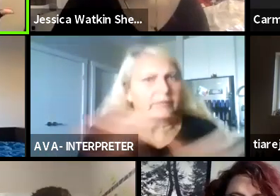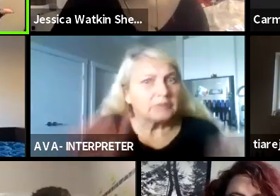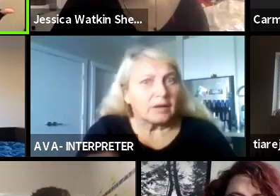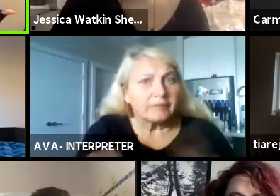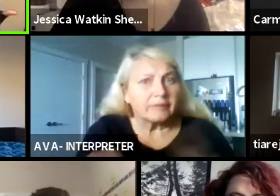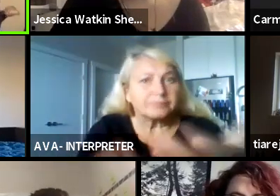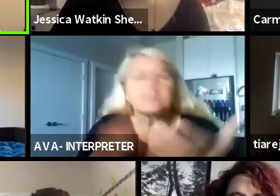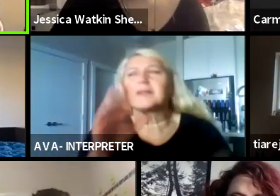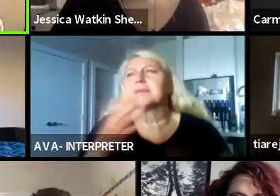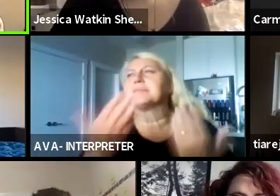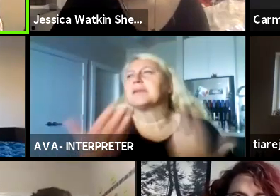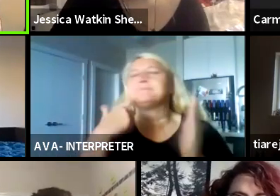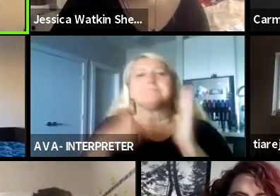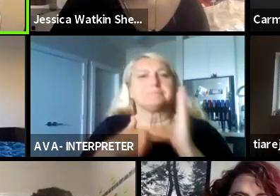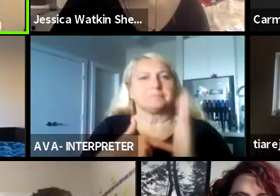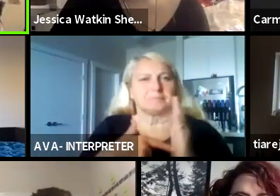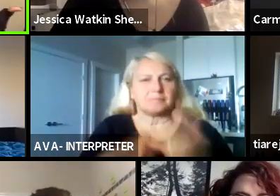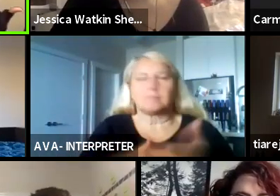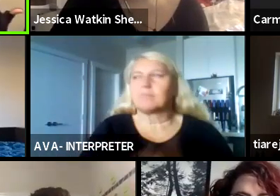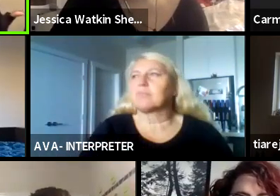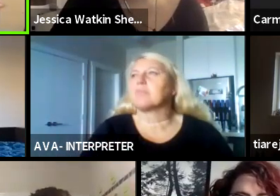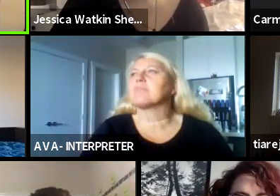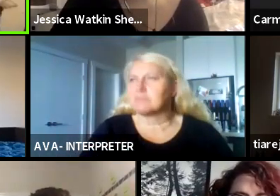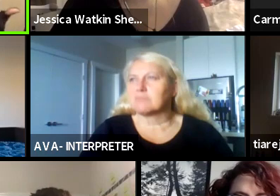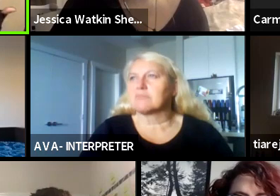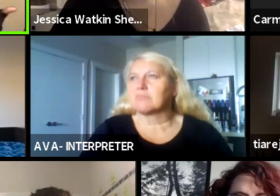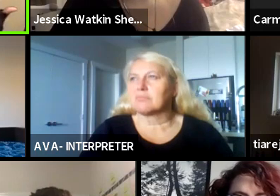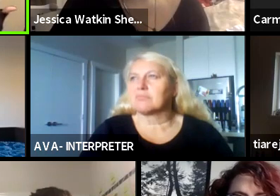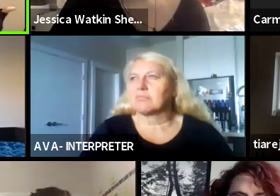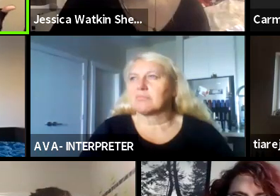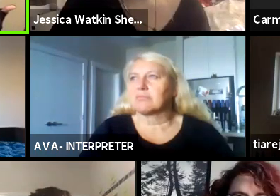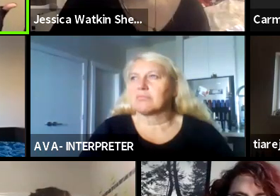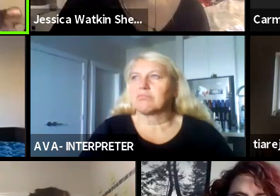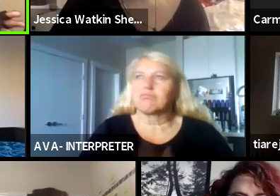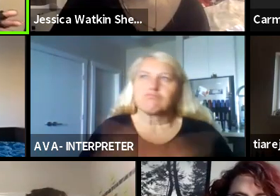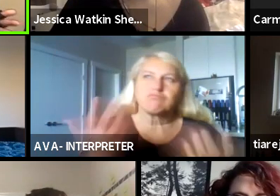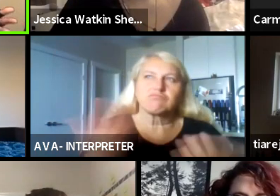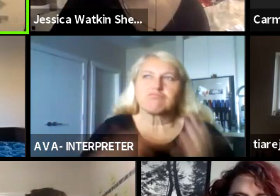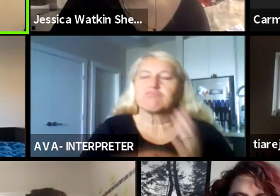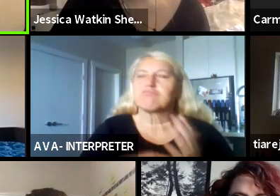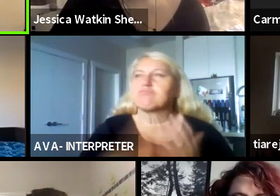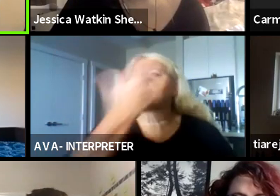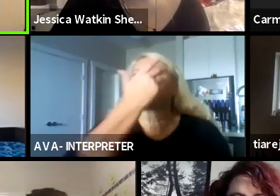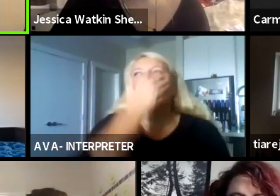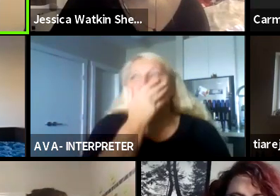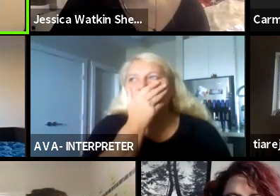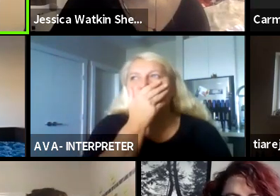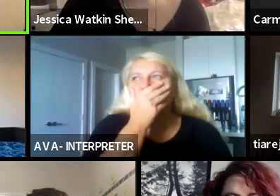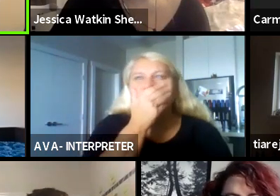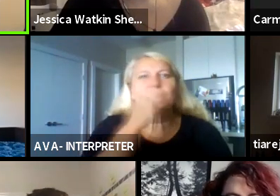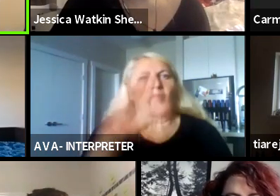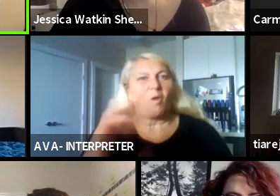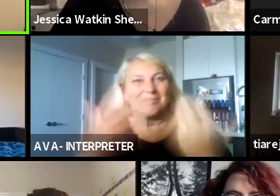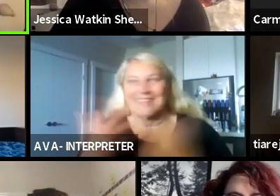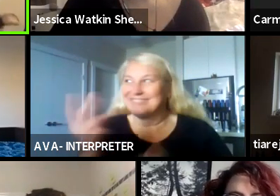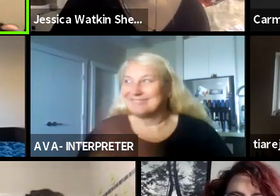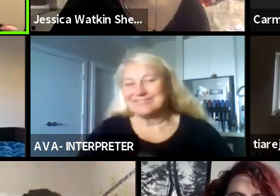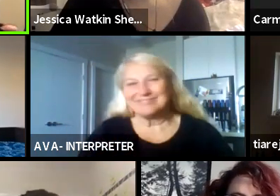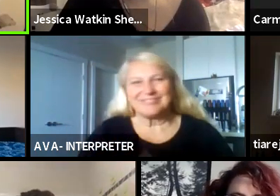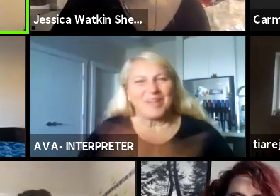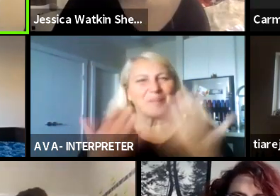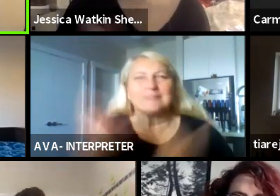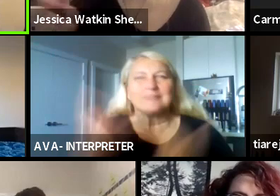perfectly legible microaggression that you have experienced, such as saying, oh, where are you from? If someone has